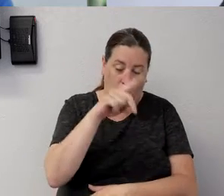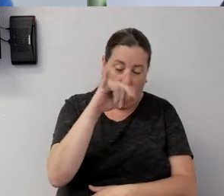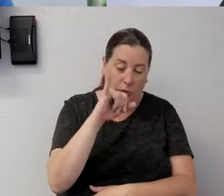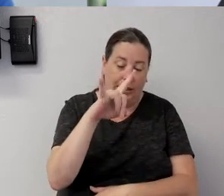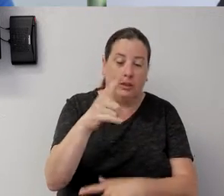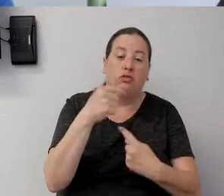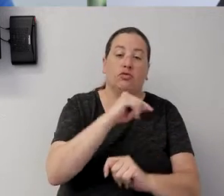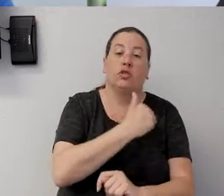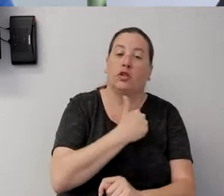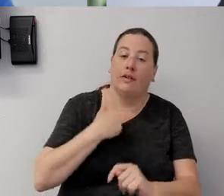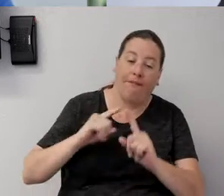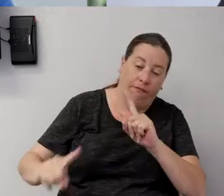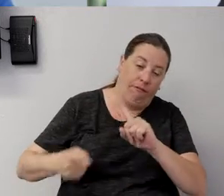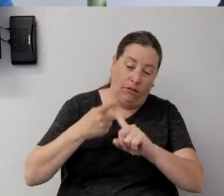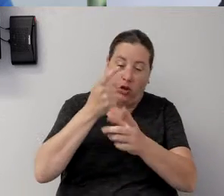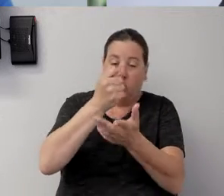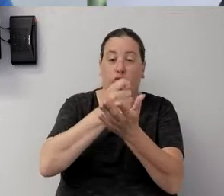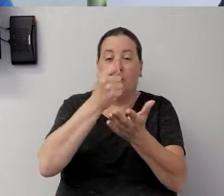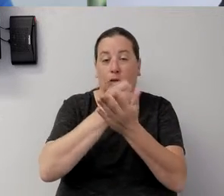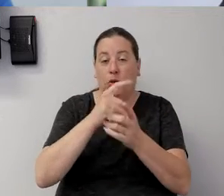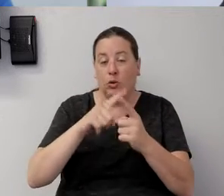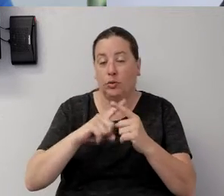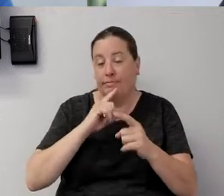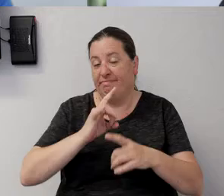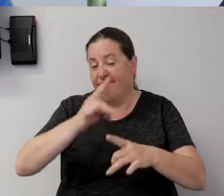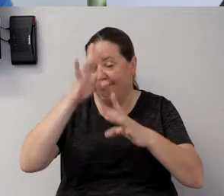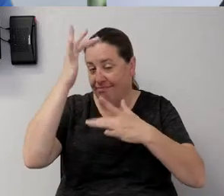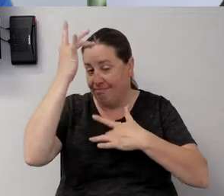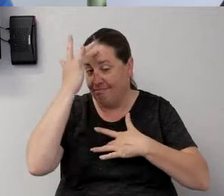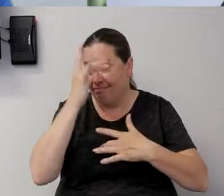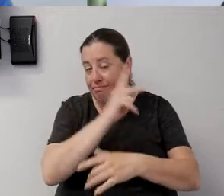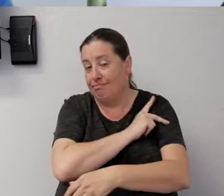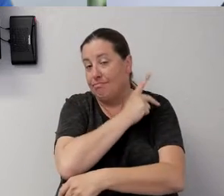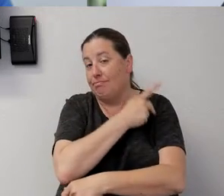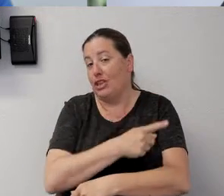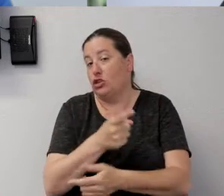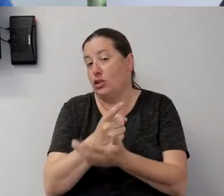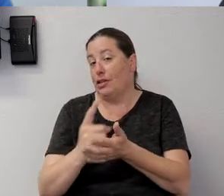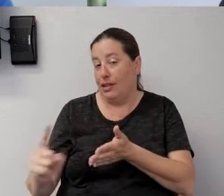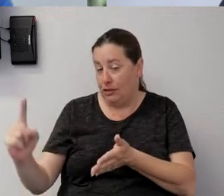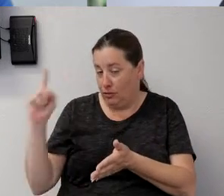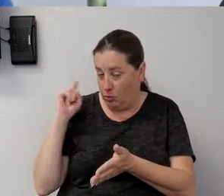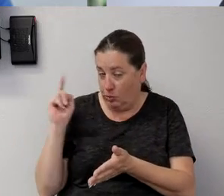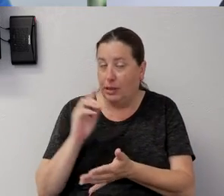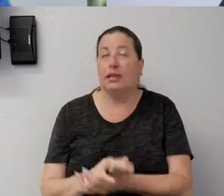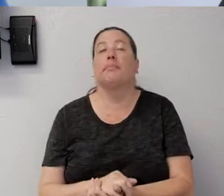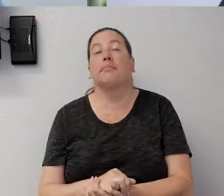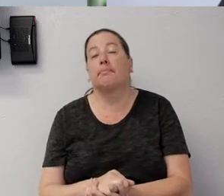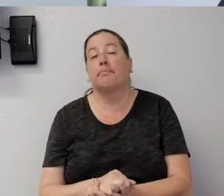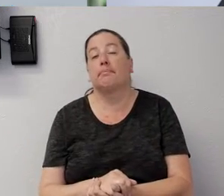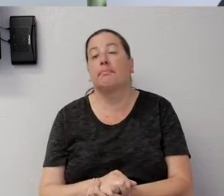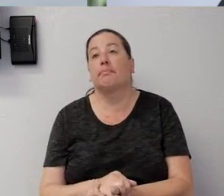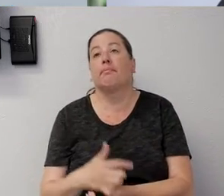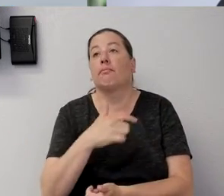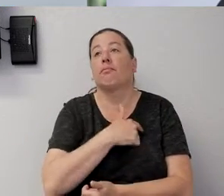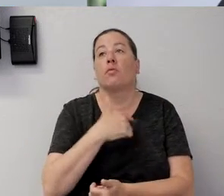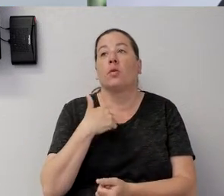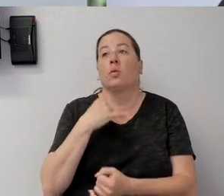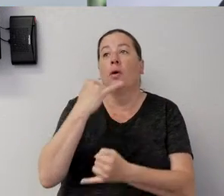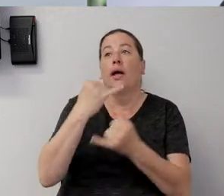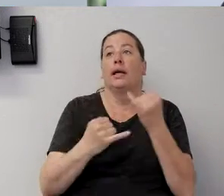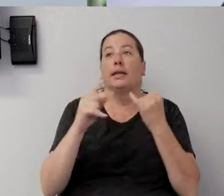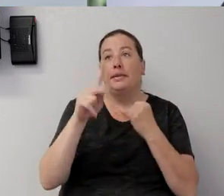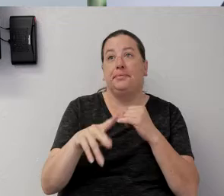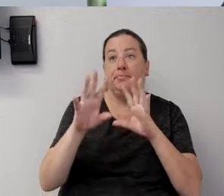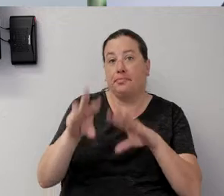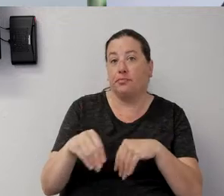treatment to a critically ill patient last week. We ended up